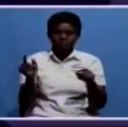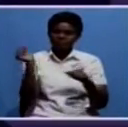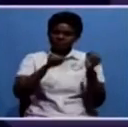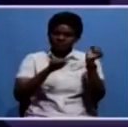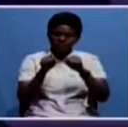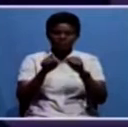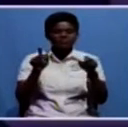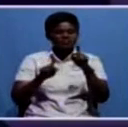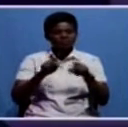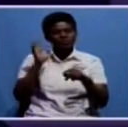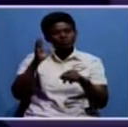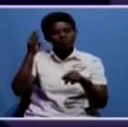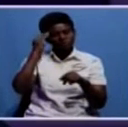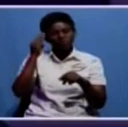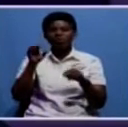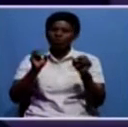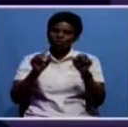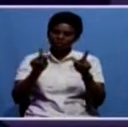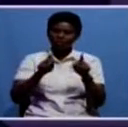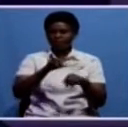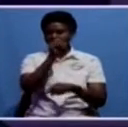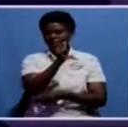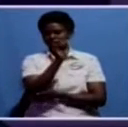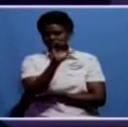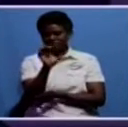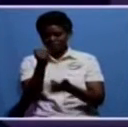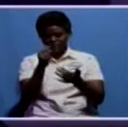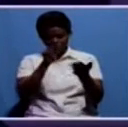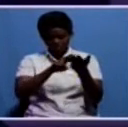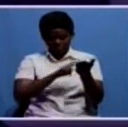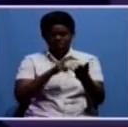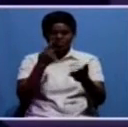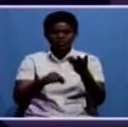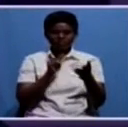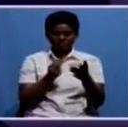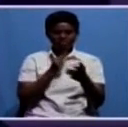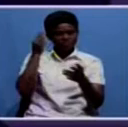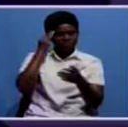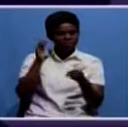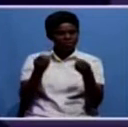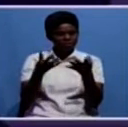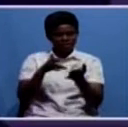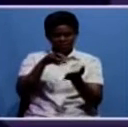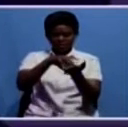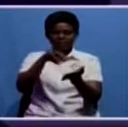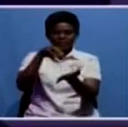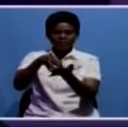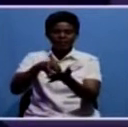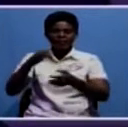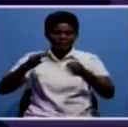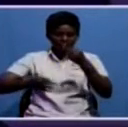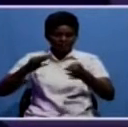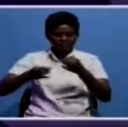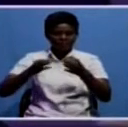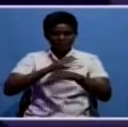the public will know that, oh, okay, the anti-corruption now is in court. What we'd like to know is how many cases the anti-corruption has in court, because